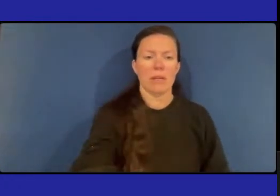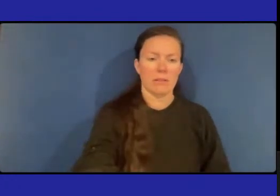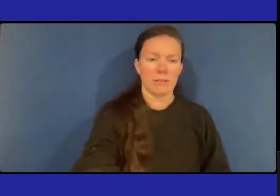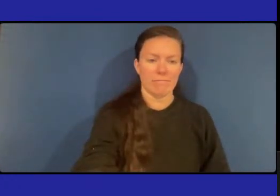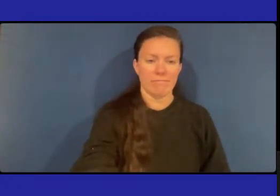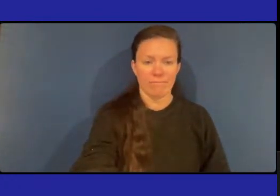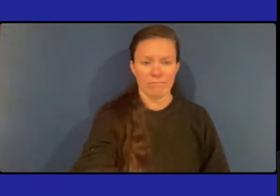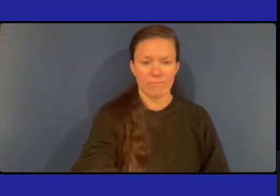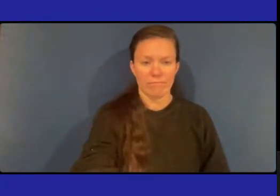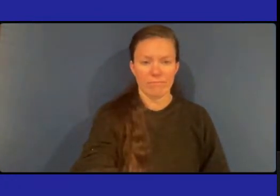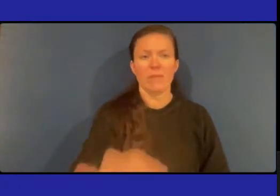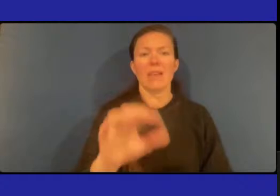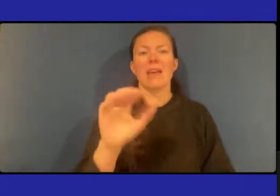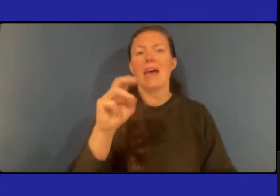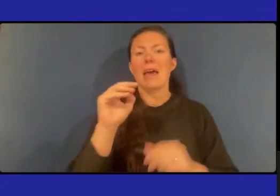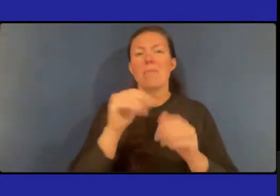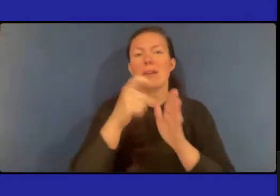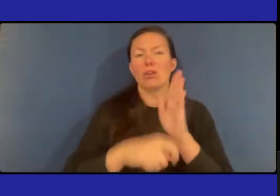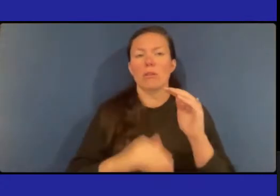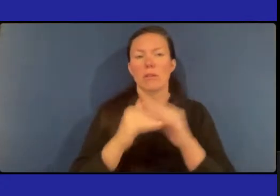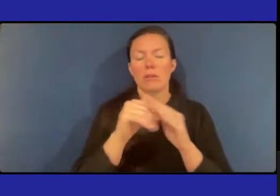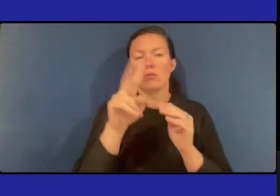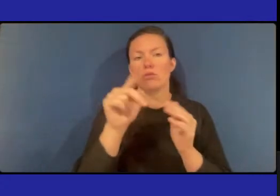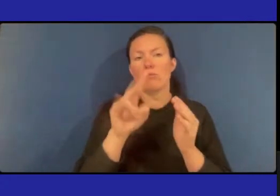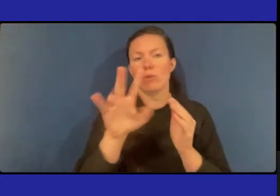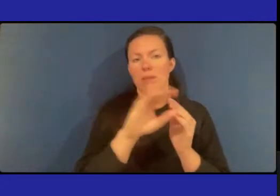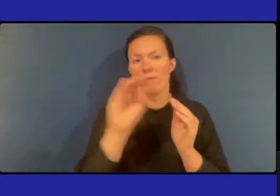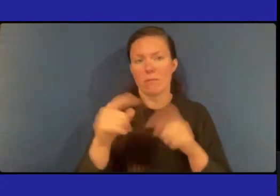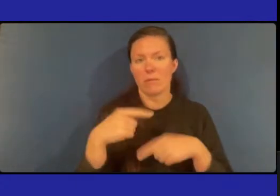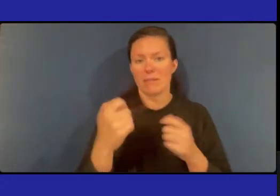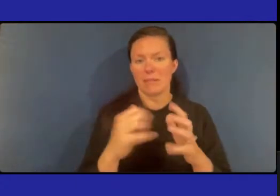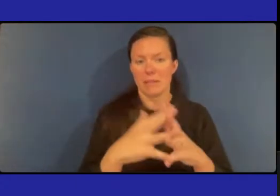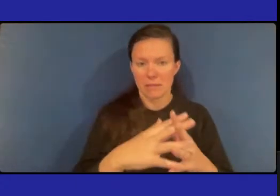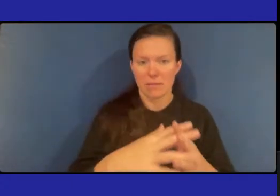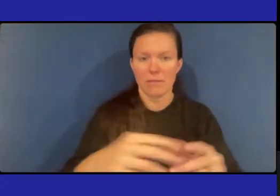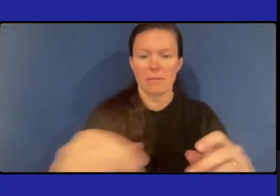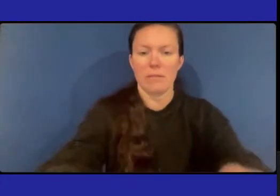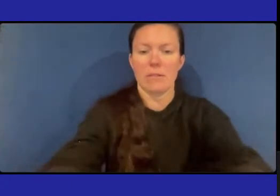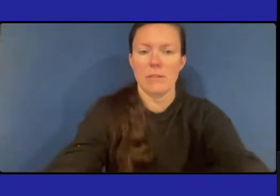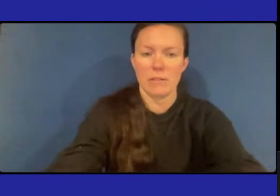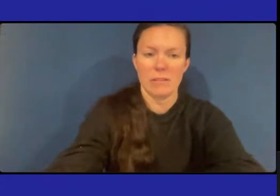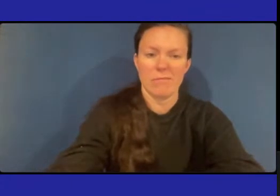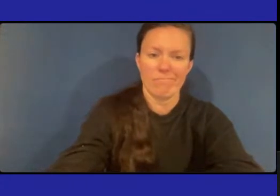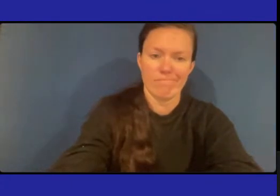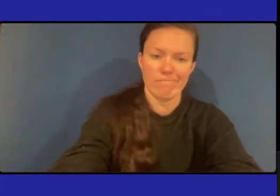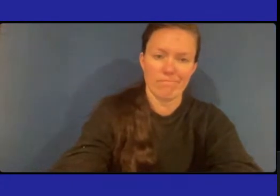administrative costs have been capped at 2.75% since the inception of the contract.